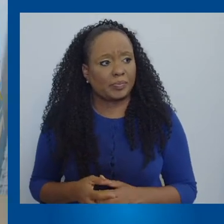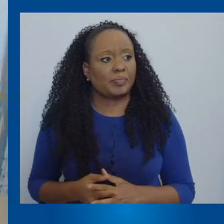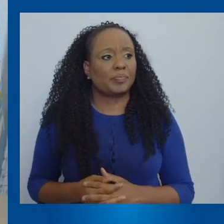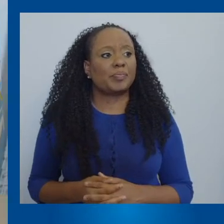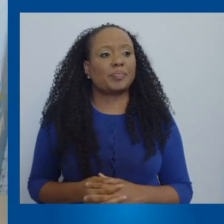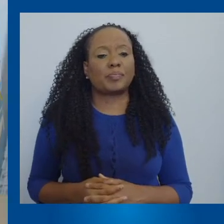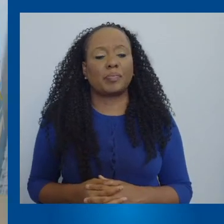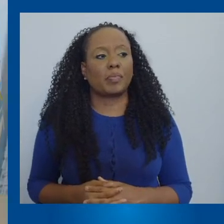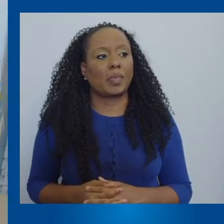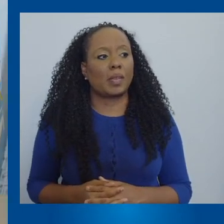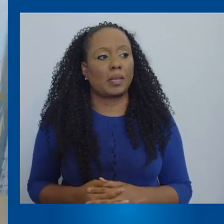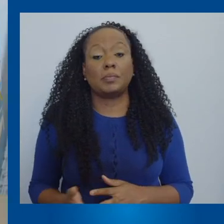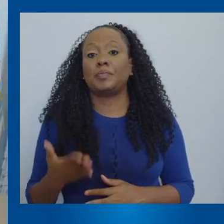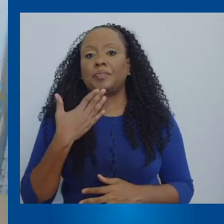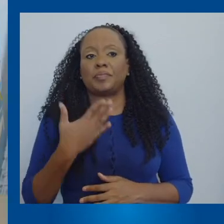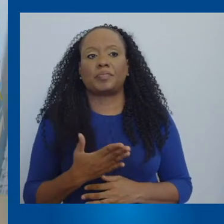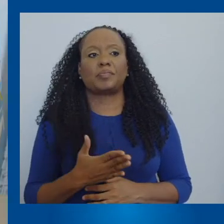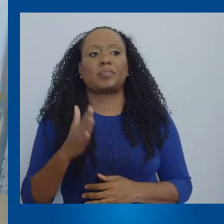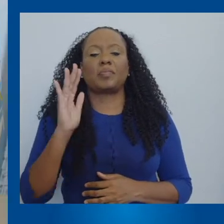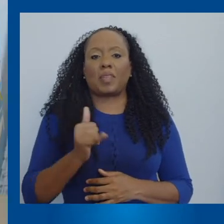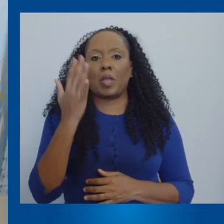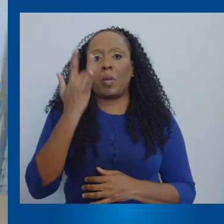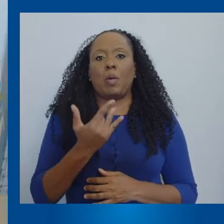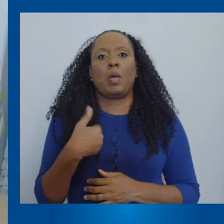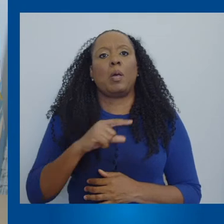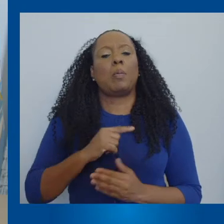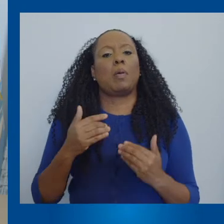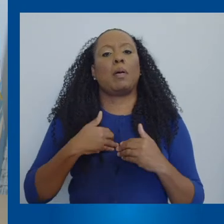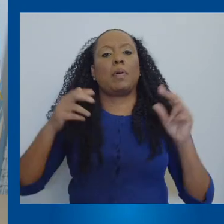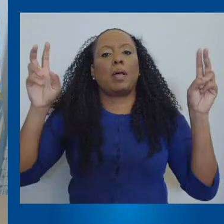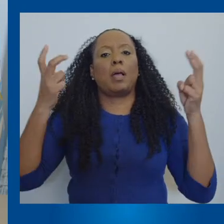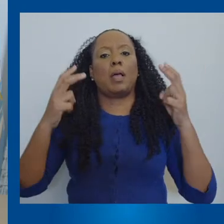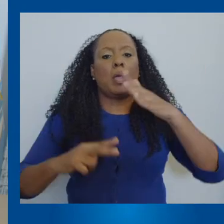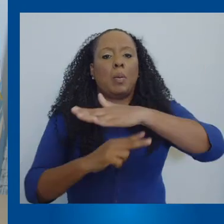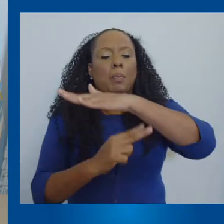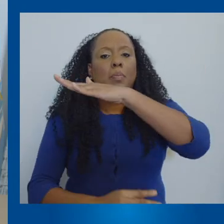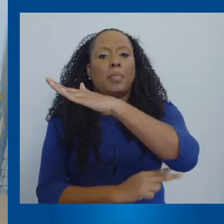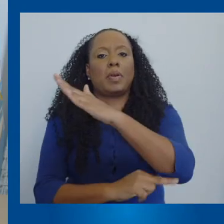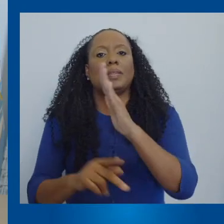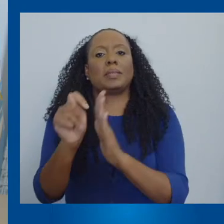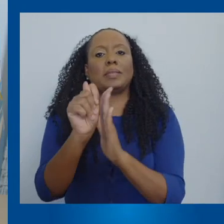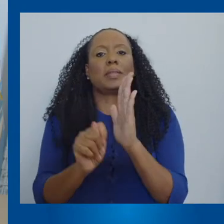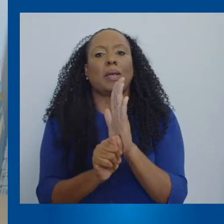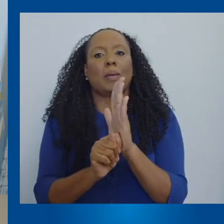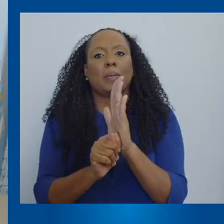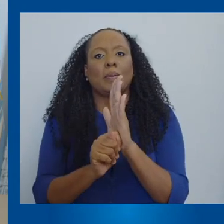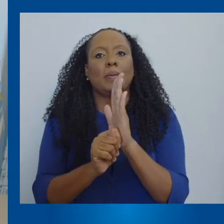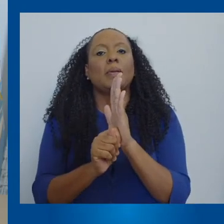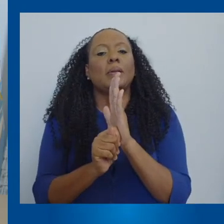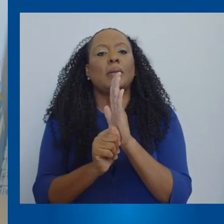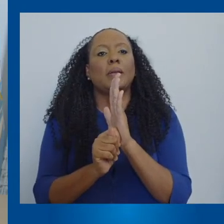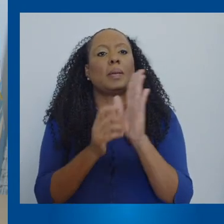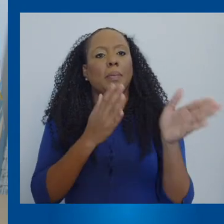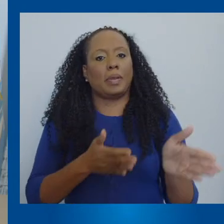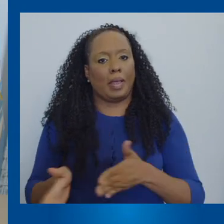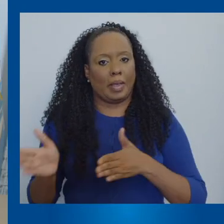Thank you. That's why we've been promoting the Bridgetown Initiative, because we believe that we need to be able to